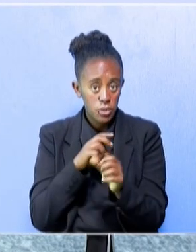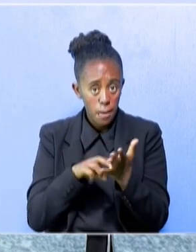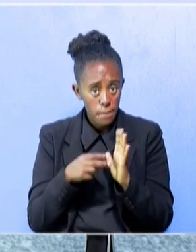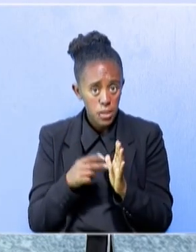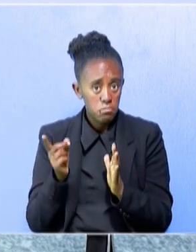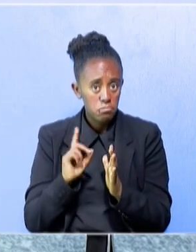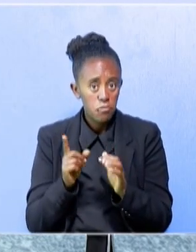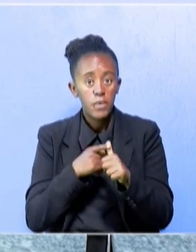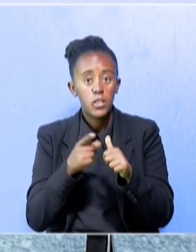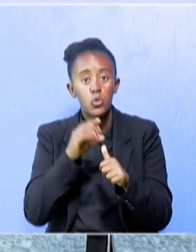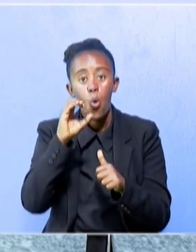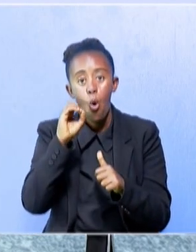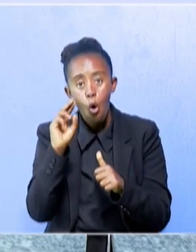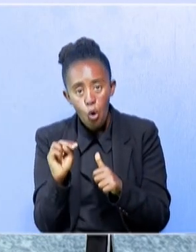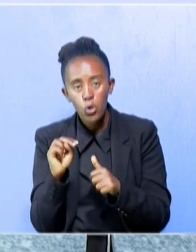mean by that, ongoing actions?